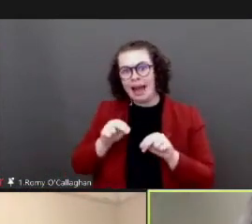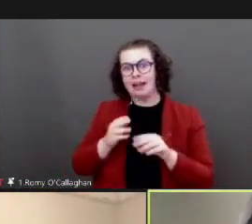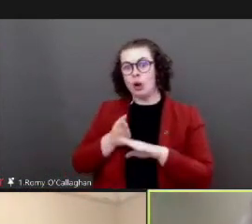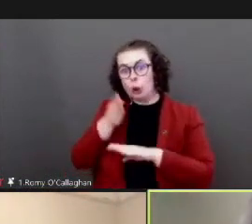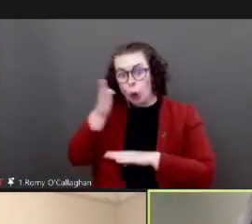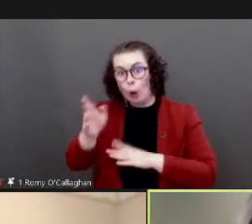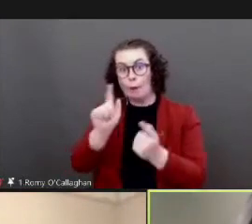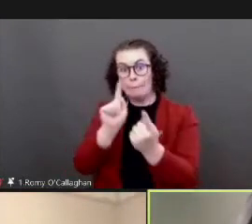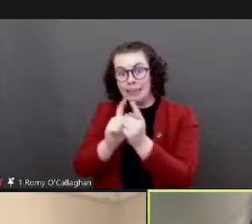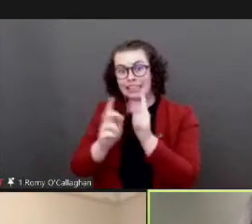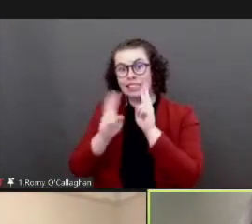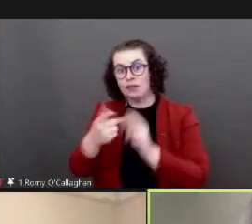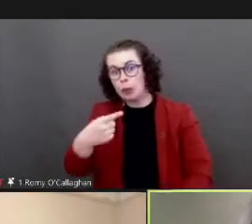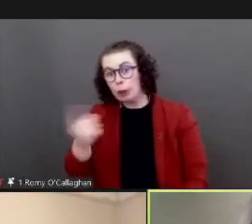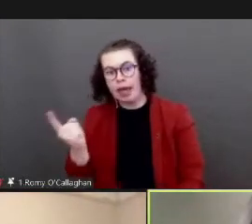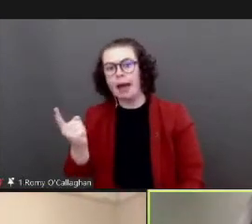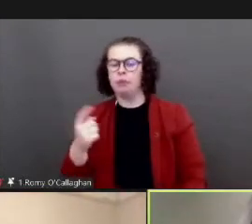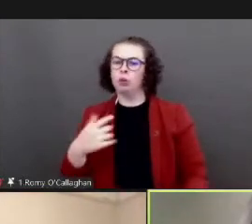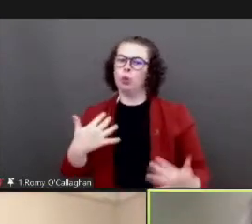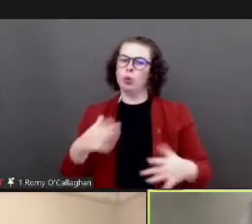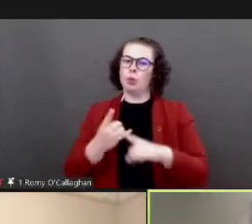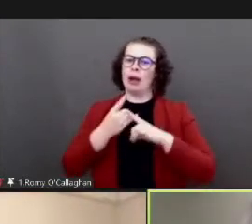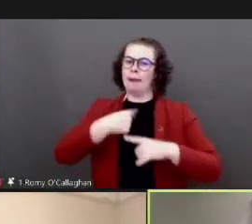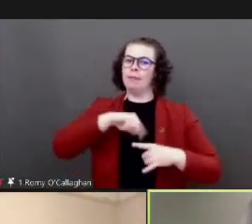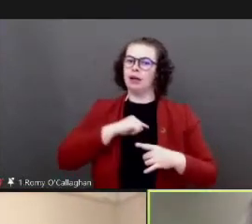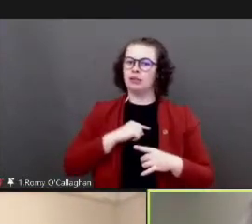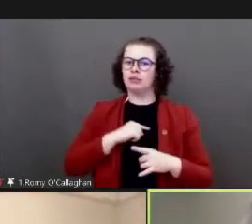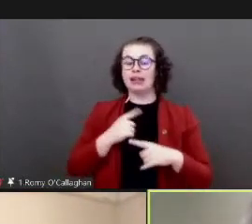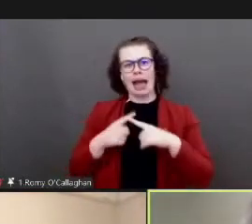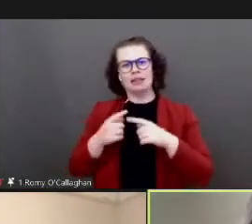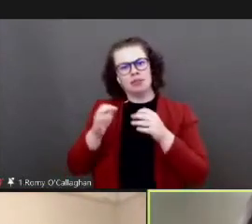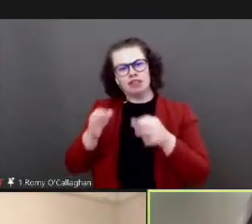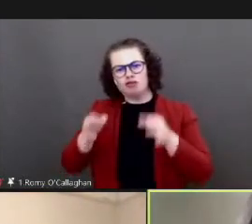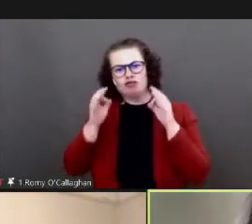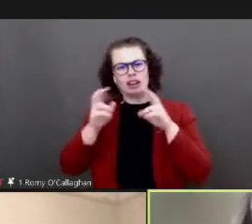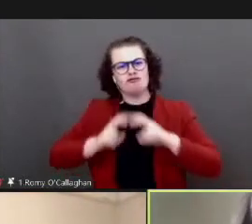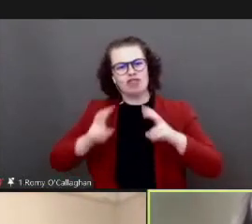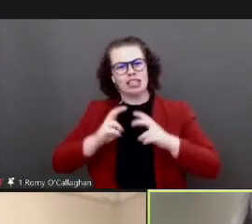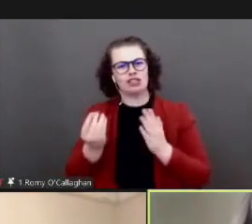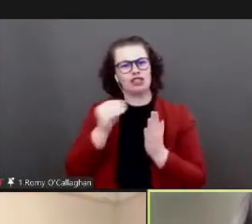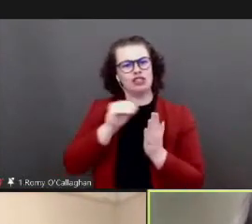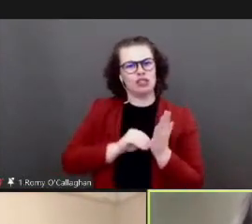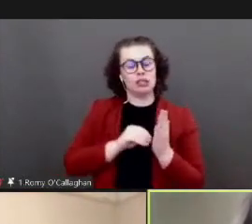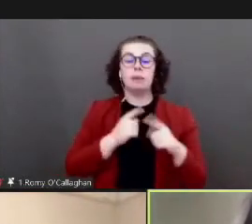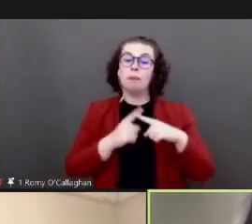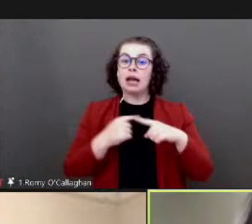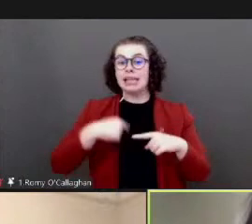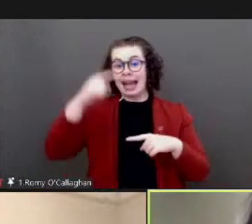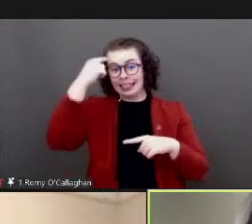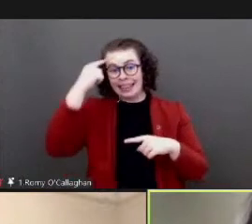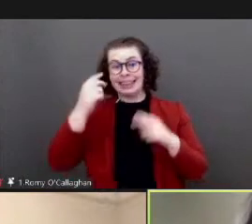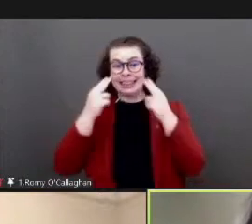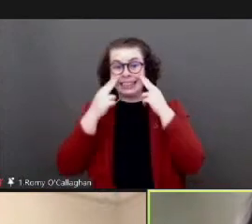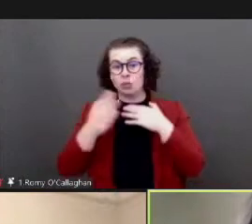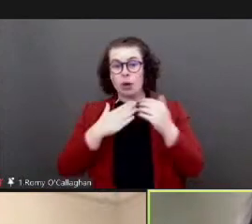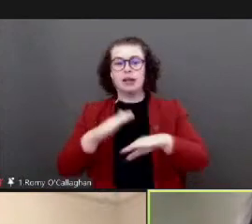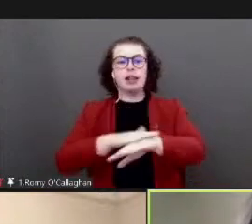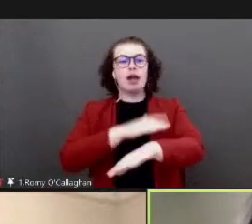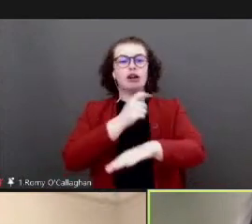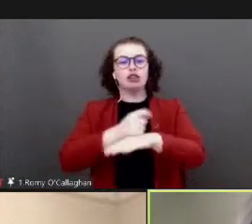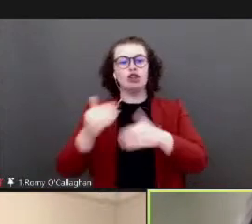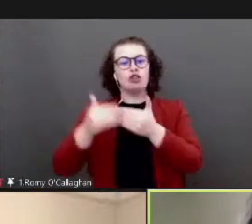be really, really welcome. And that research would be really, really valuable. Alongside that, I think a long-term study, like we ultimately did